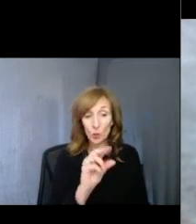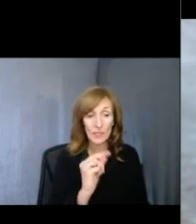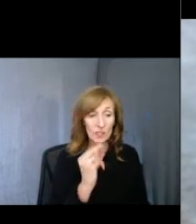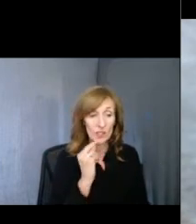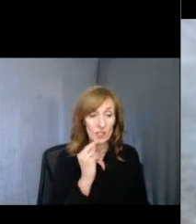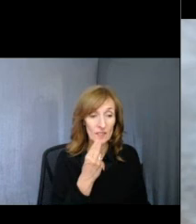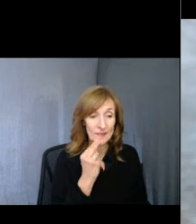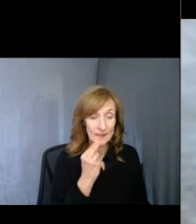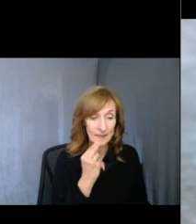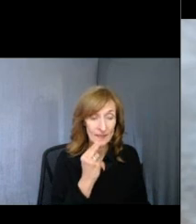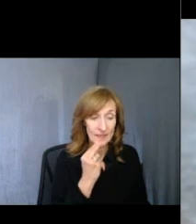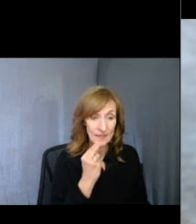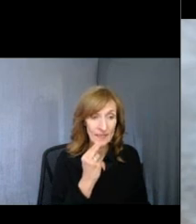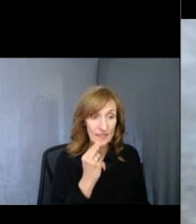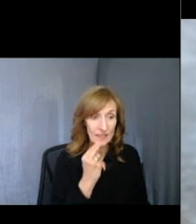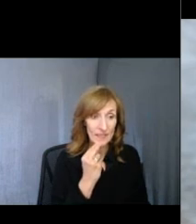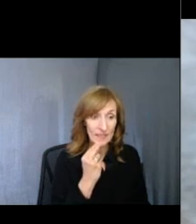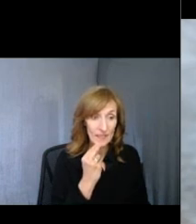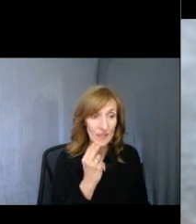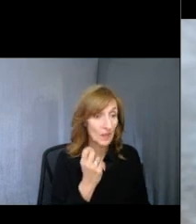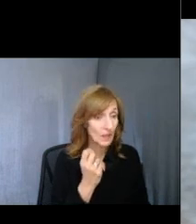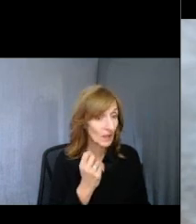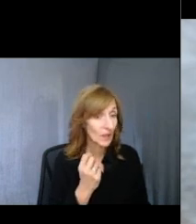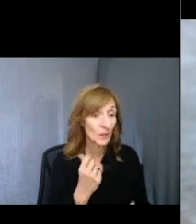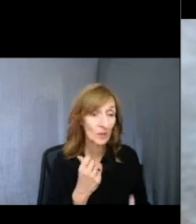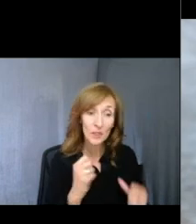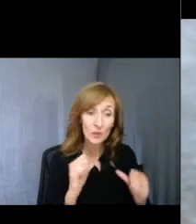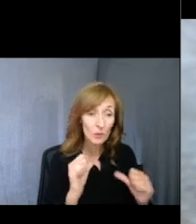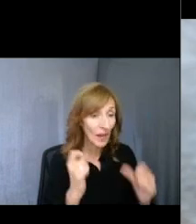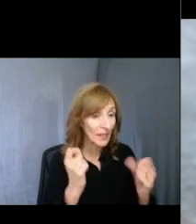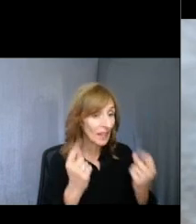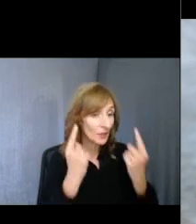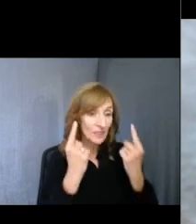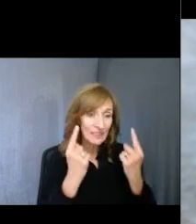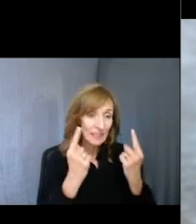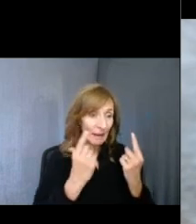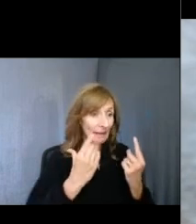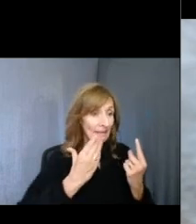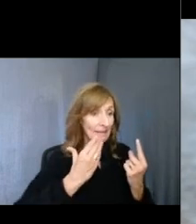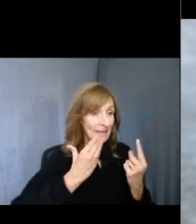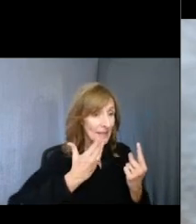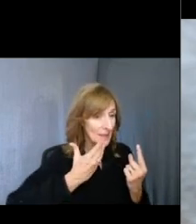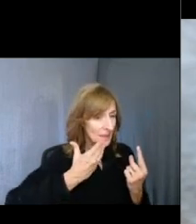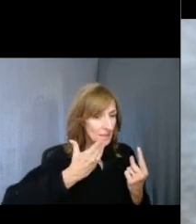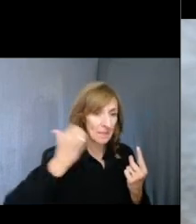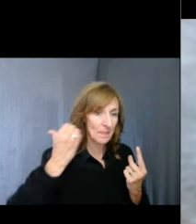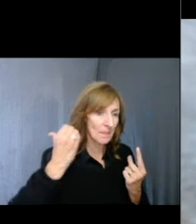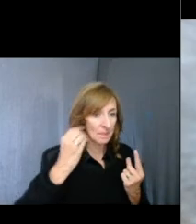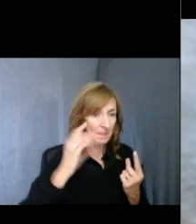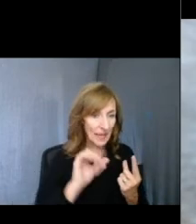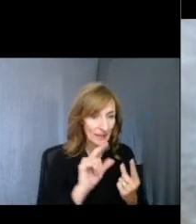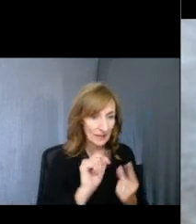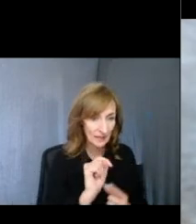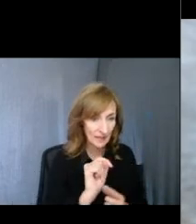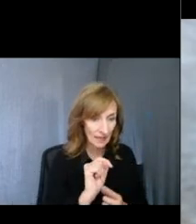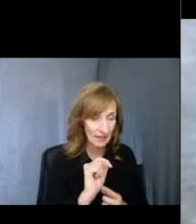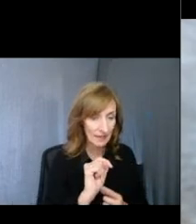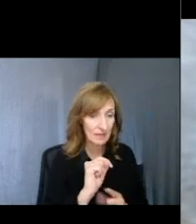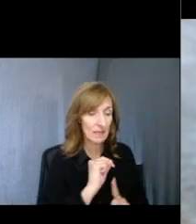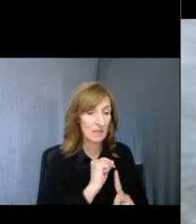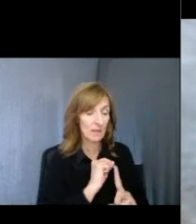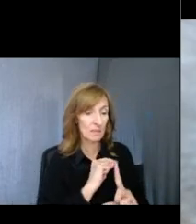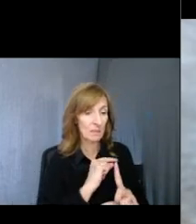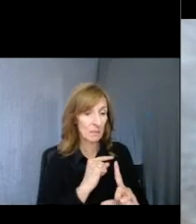to understand better the best diets to feed, and then also from the standpoint of